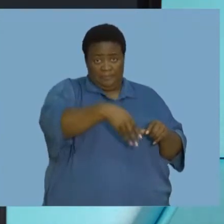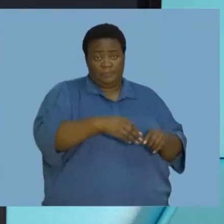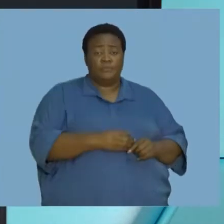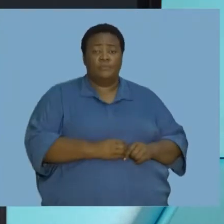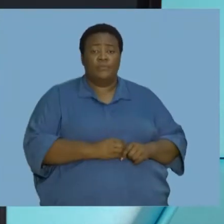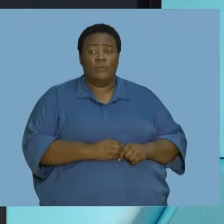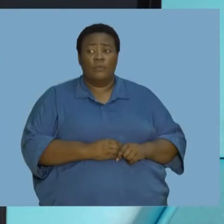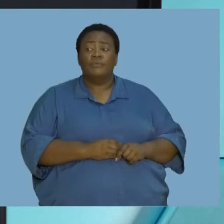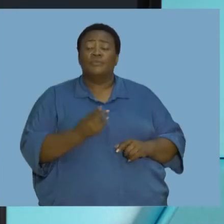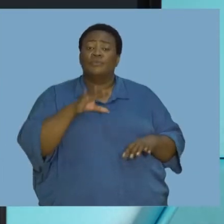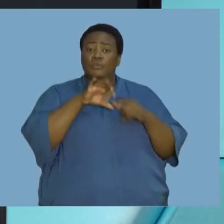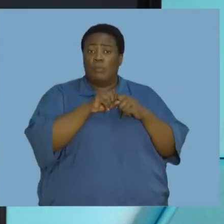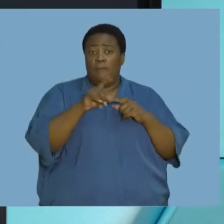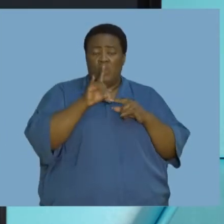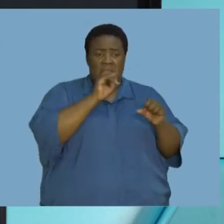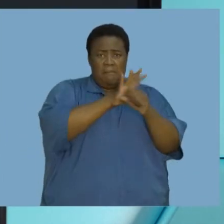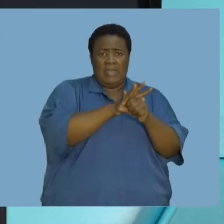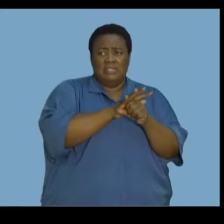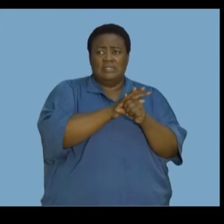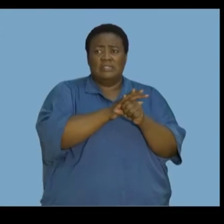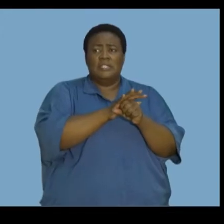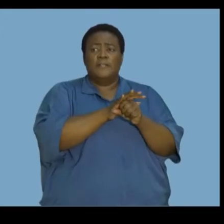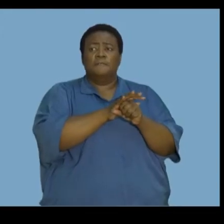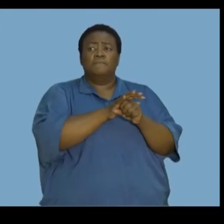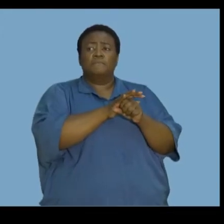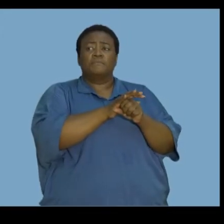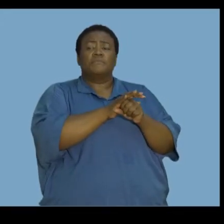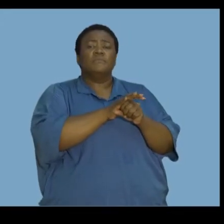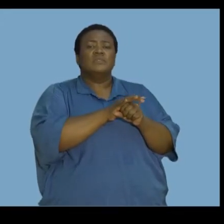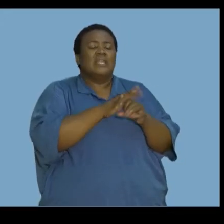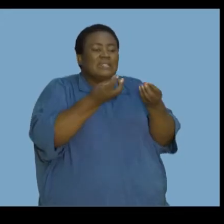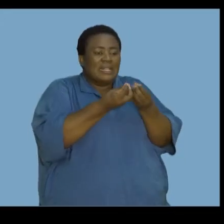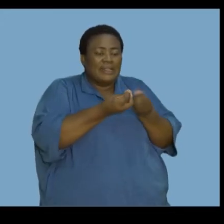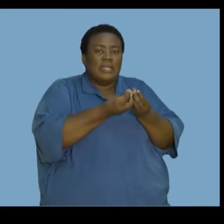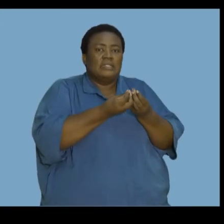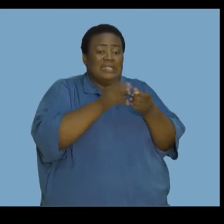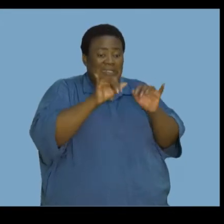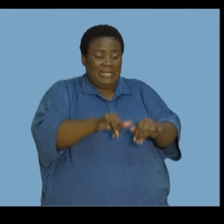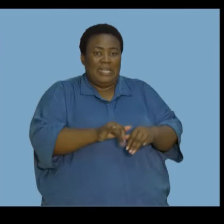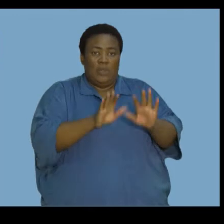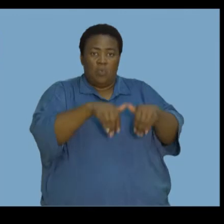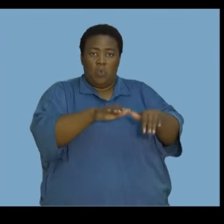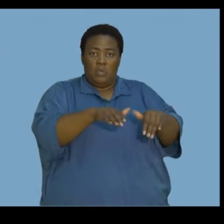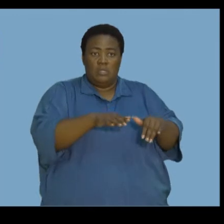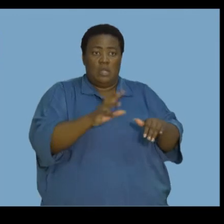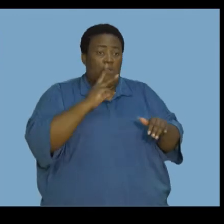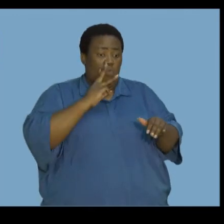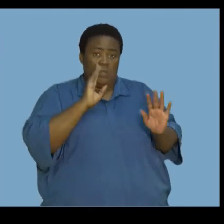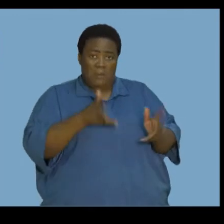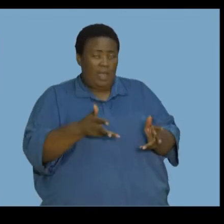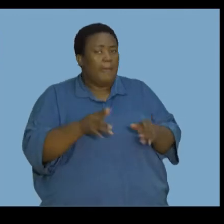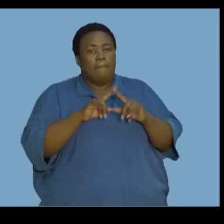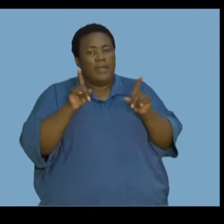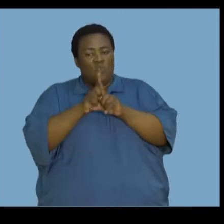where these water bodies are. So you find that the impact is not just on the organisms that live in it, but also on humans.